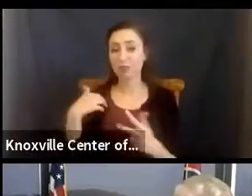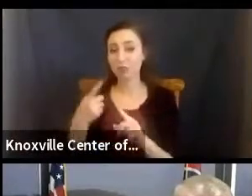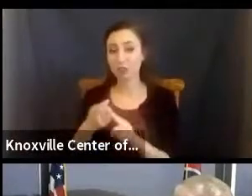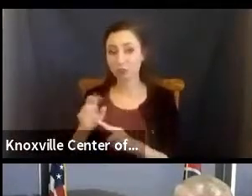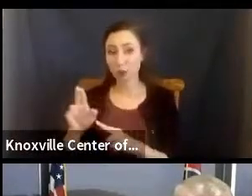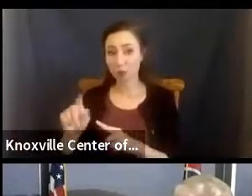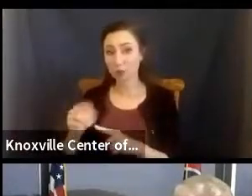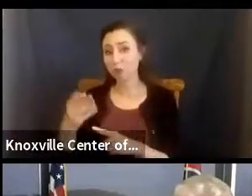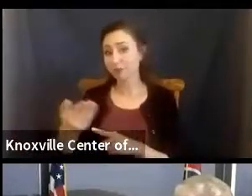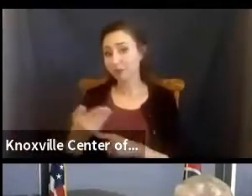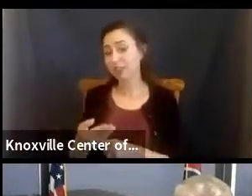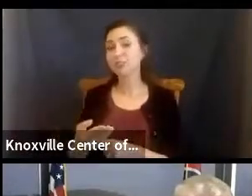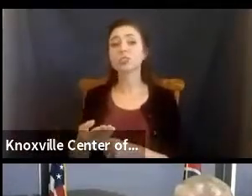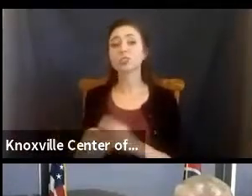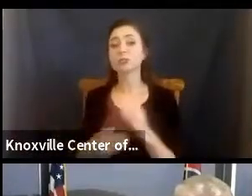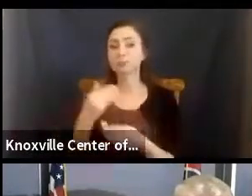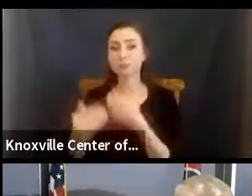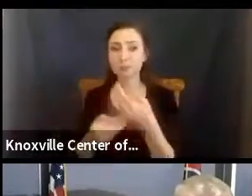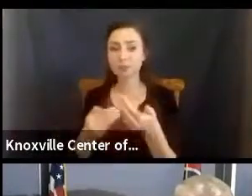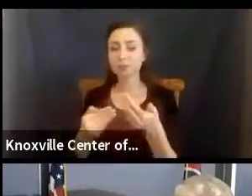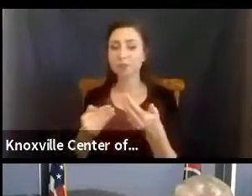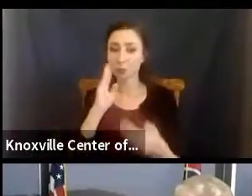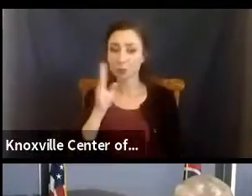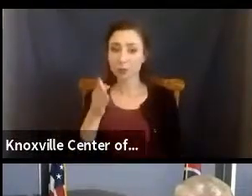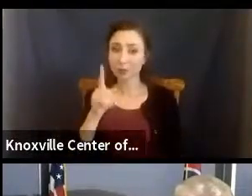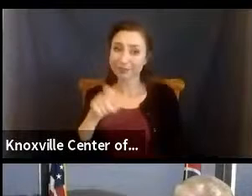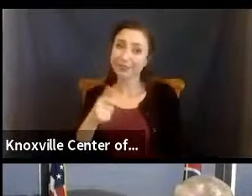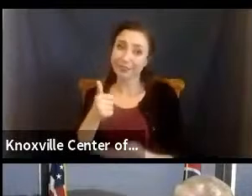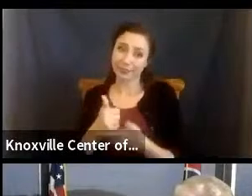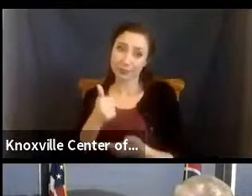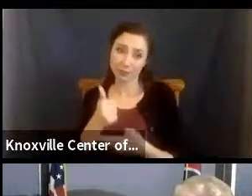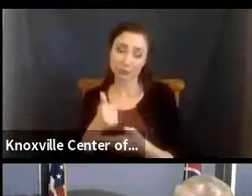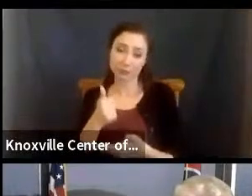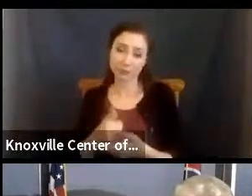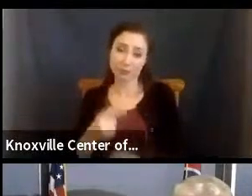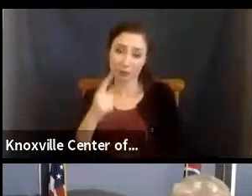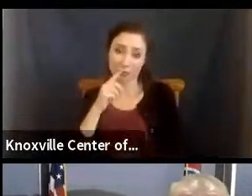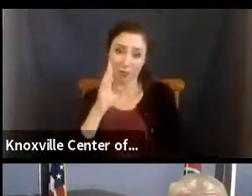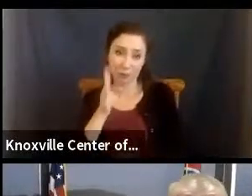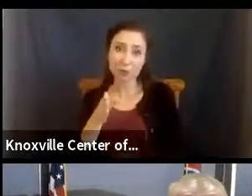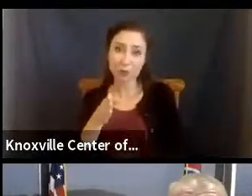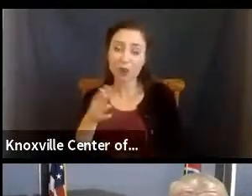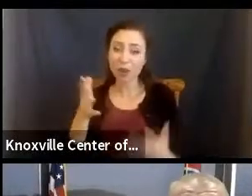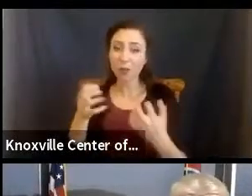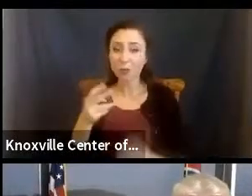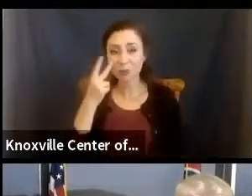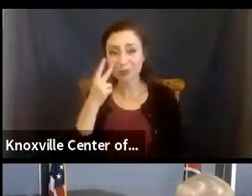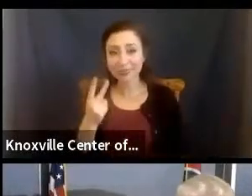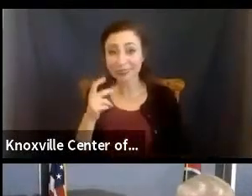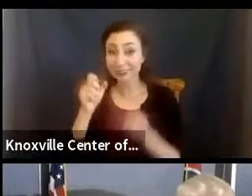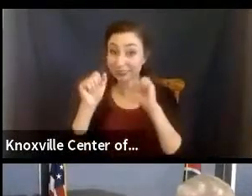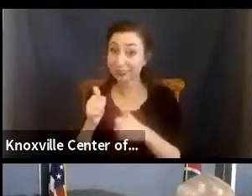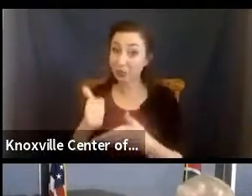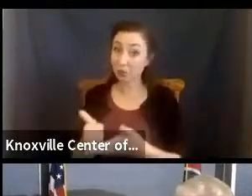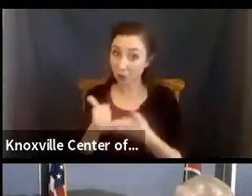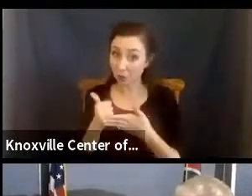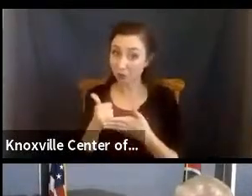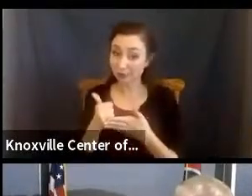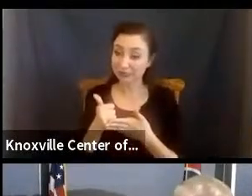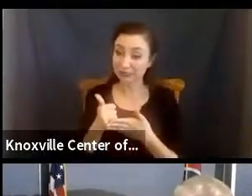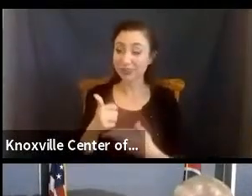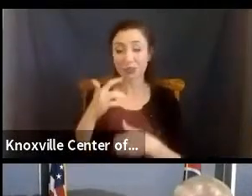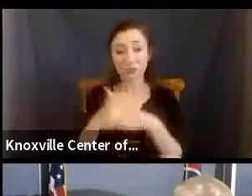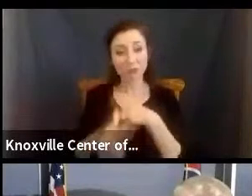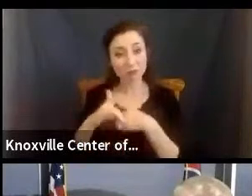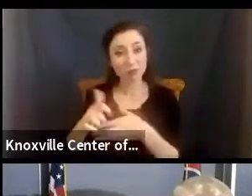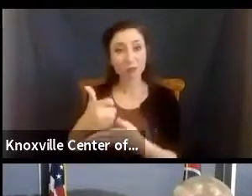But just to say, as we go forward, we will, I think, need help. And I just want to see, can you help us? And are you